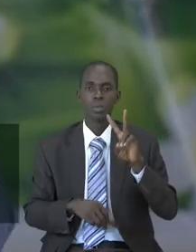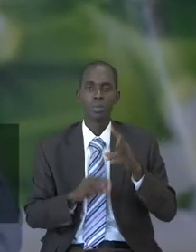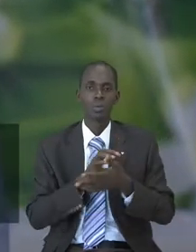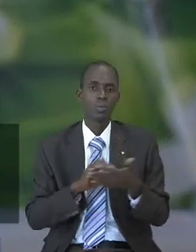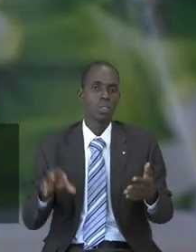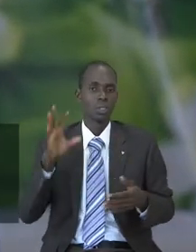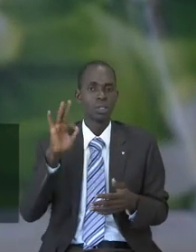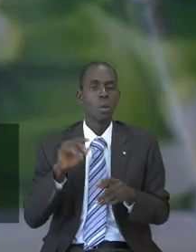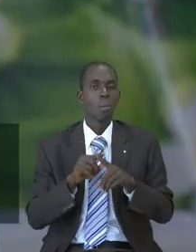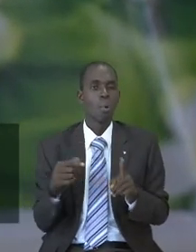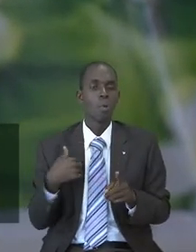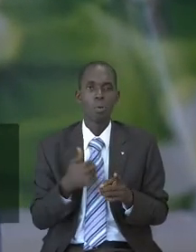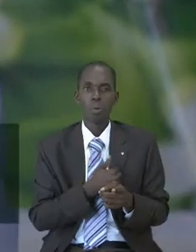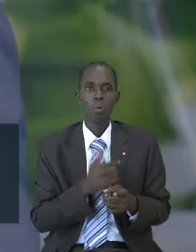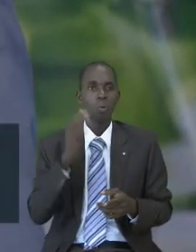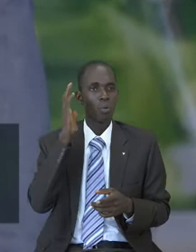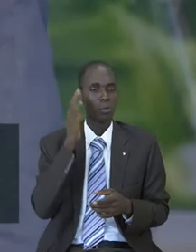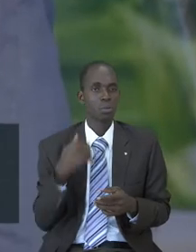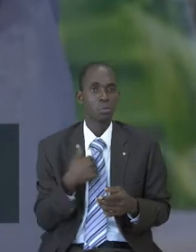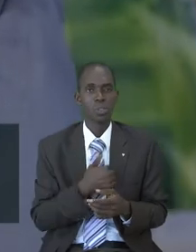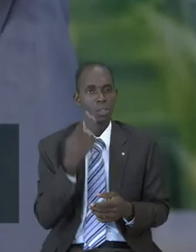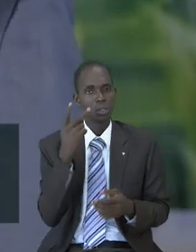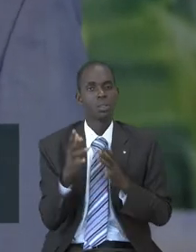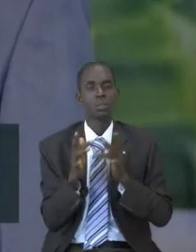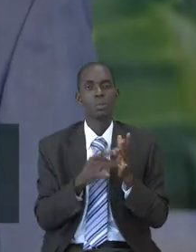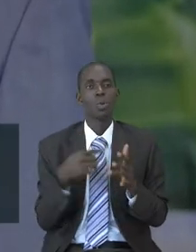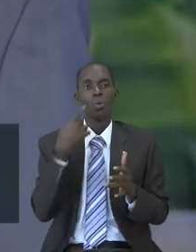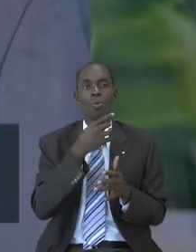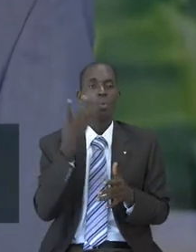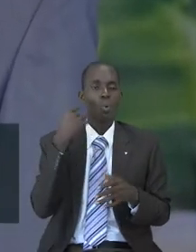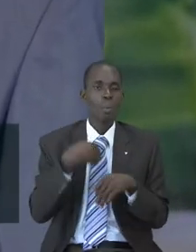we see Jesus, who was made a